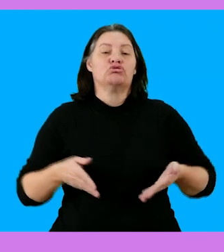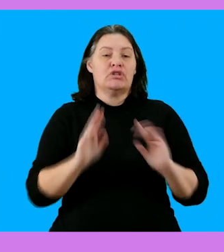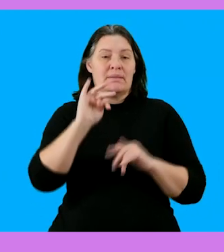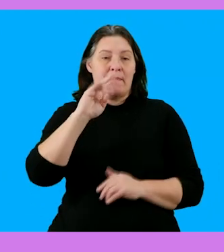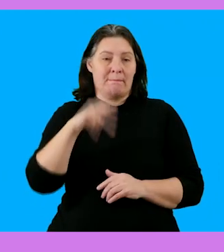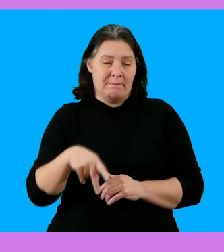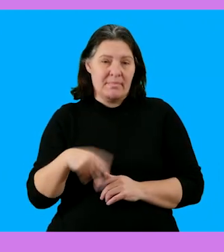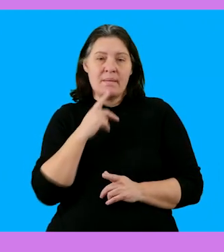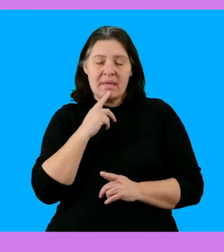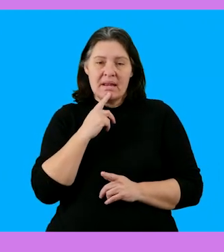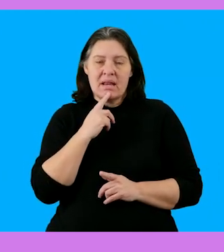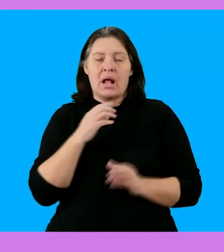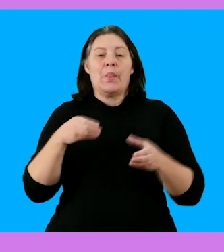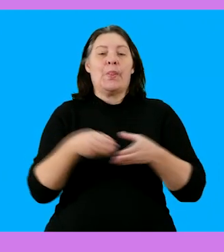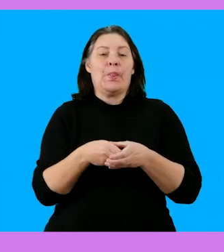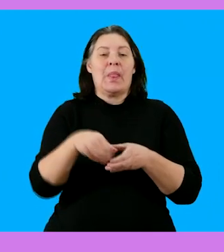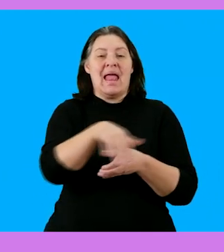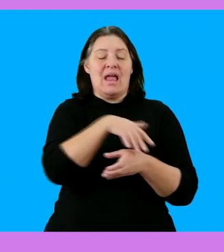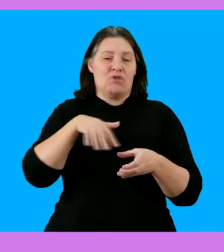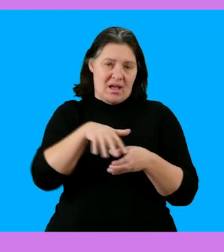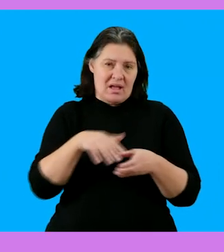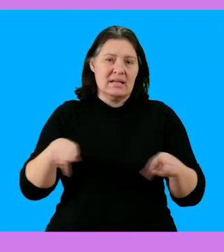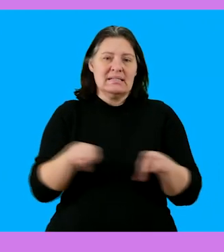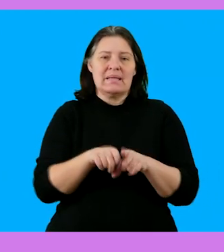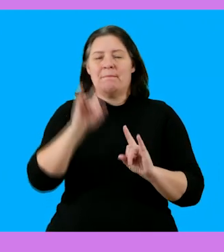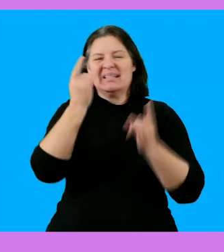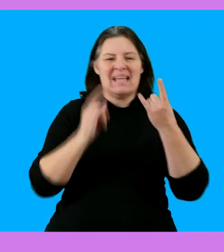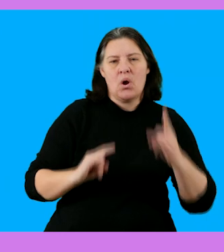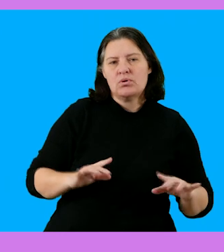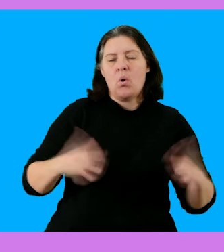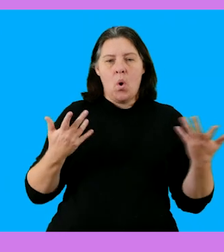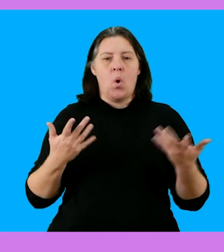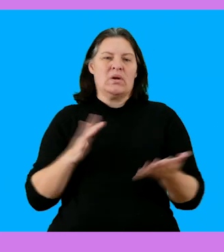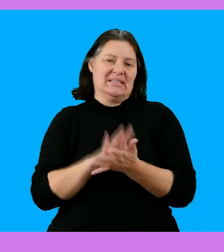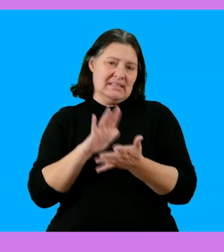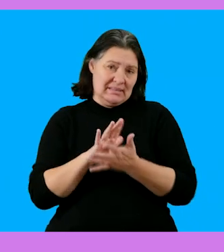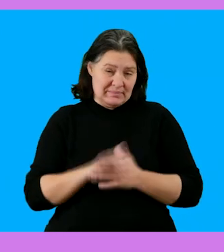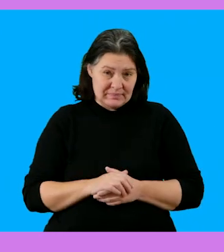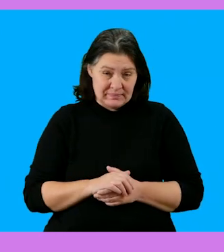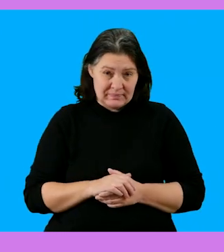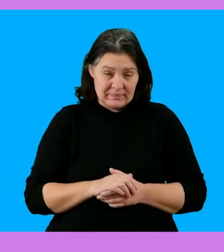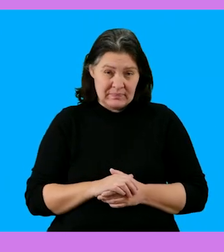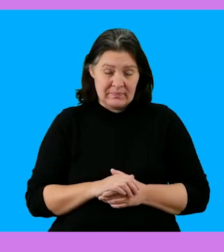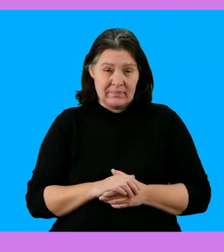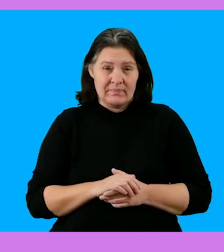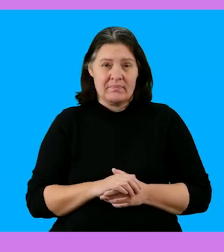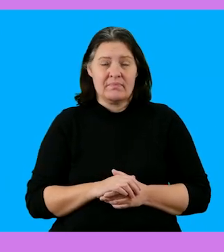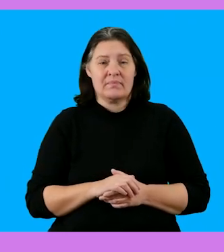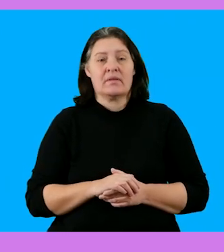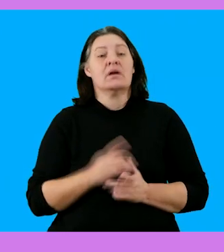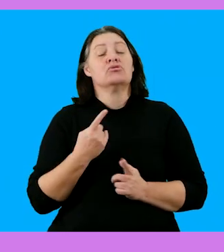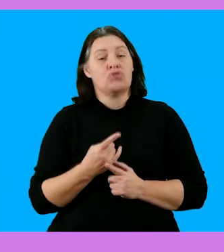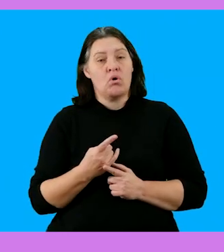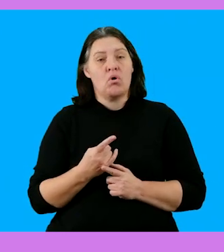look at a street map. That's a map of a small area, such as a town or a city. And then lastly,